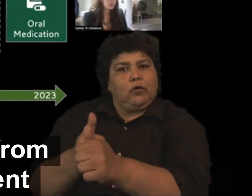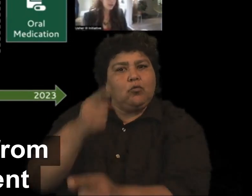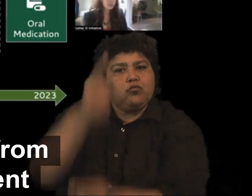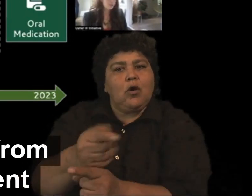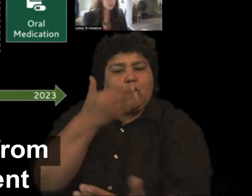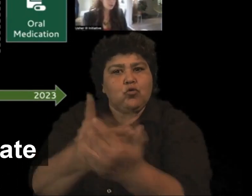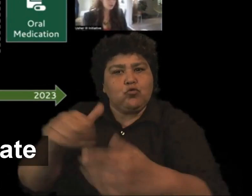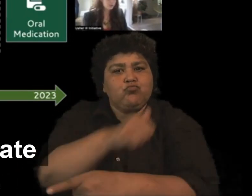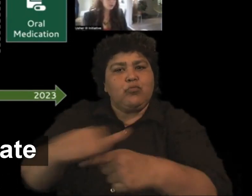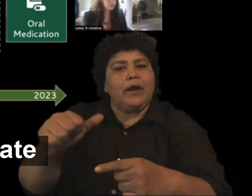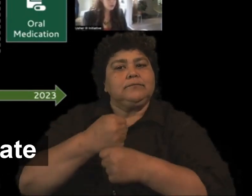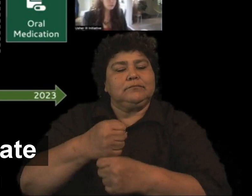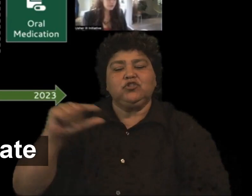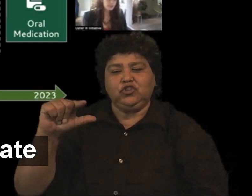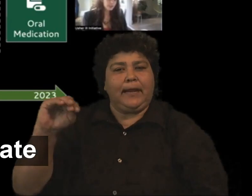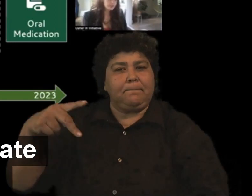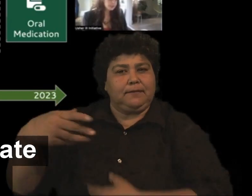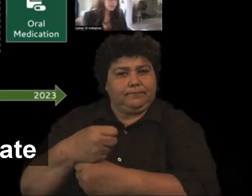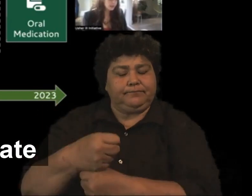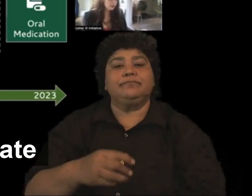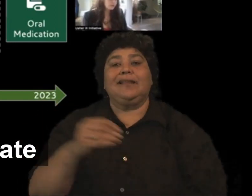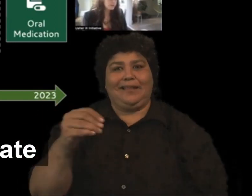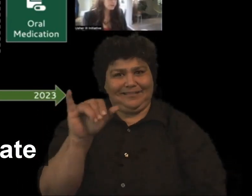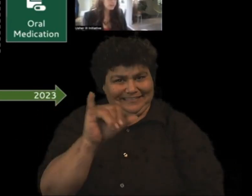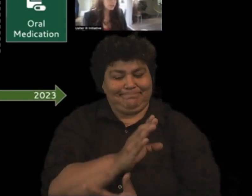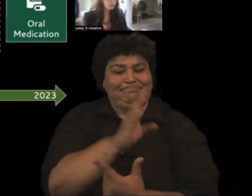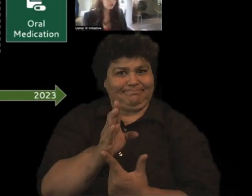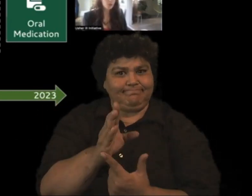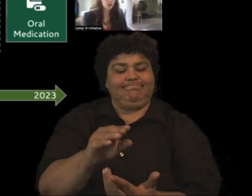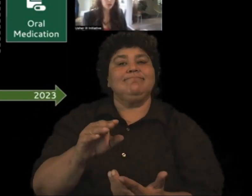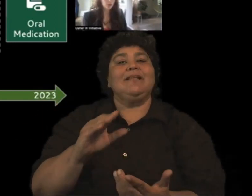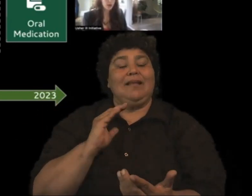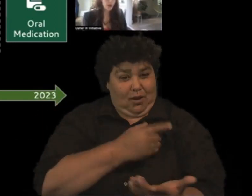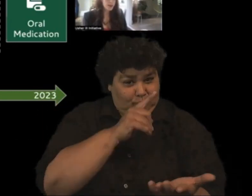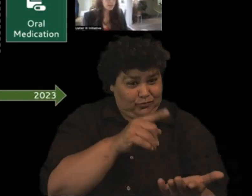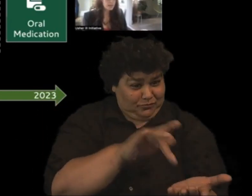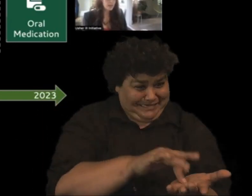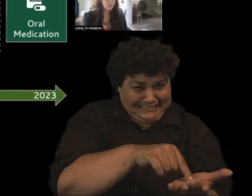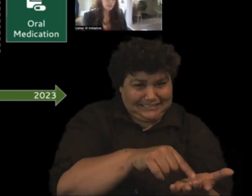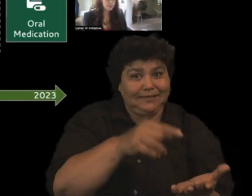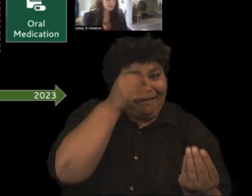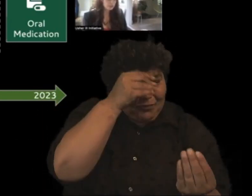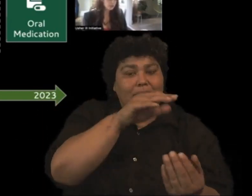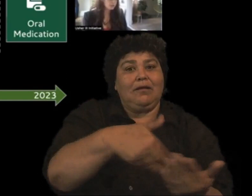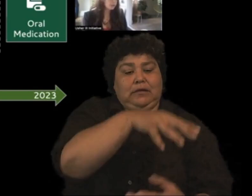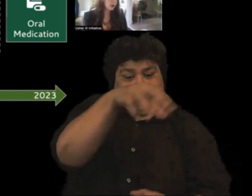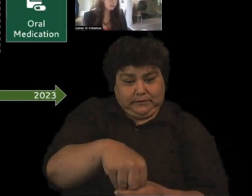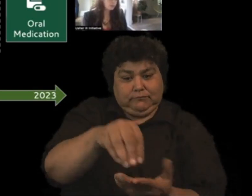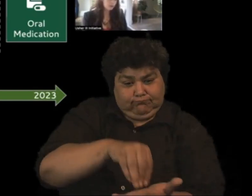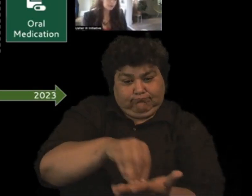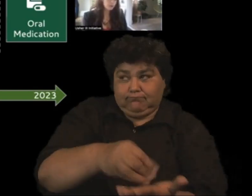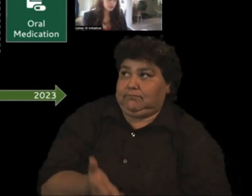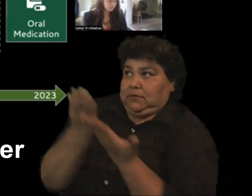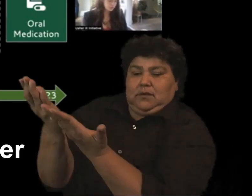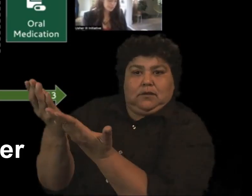next regulatory hurdle, composing and submitting our investigational new drug, or IND, application. I will go